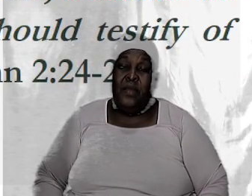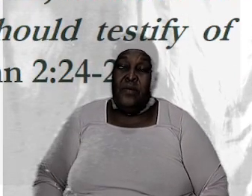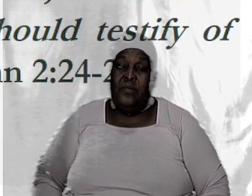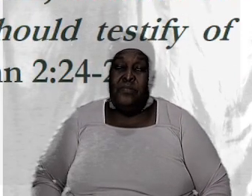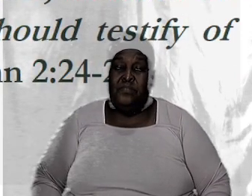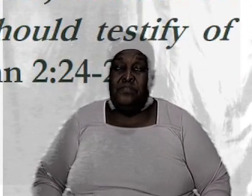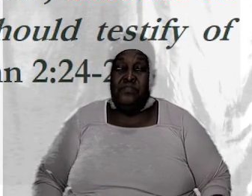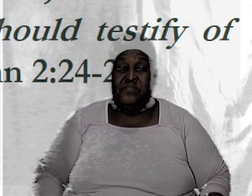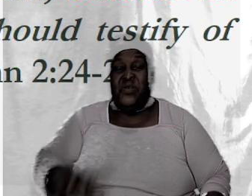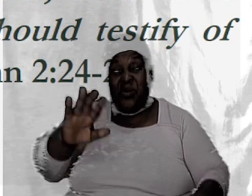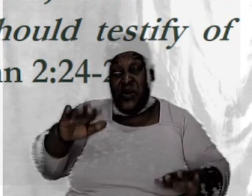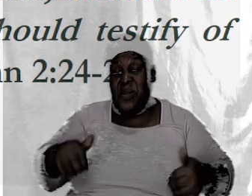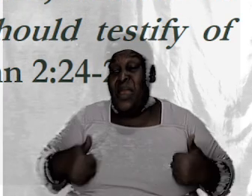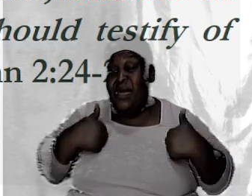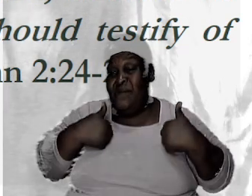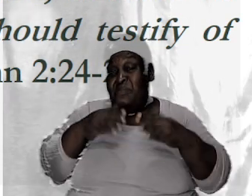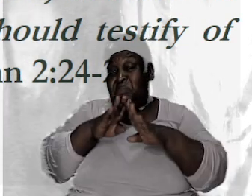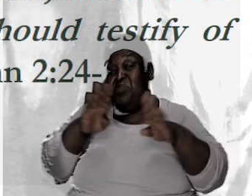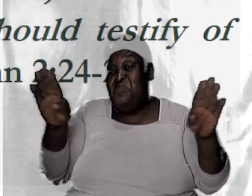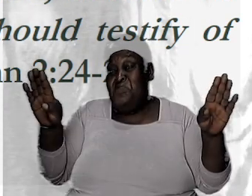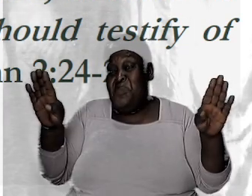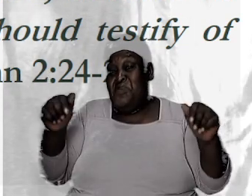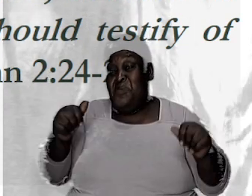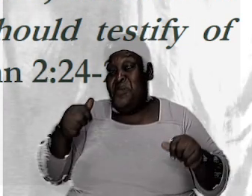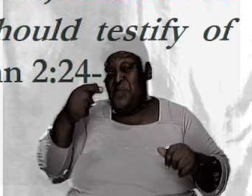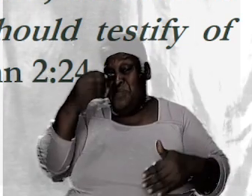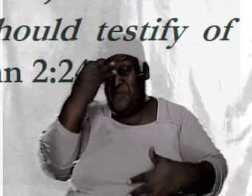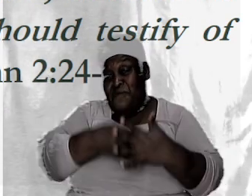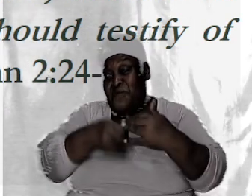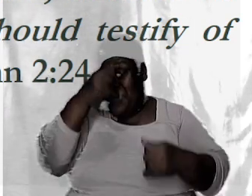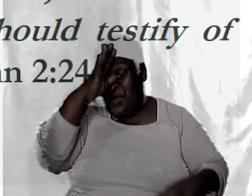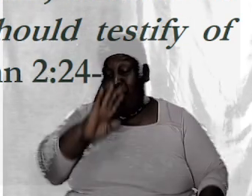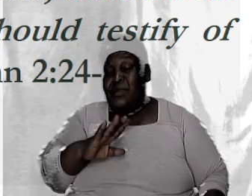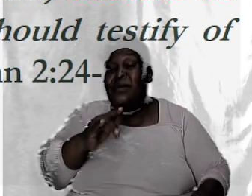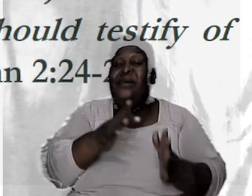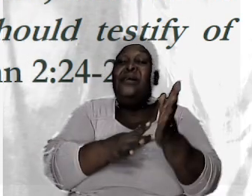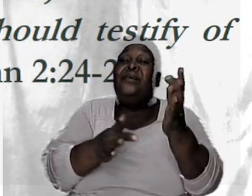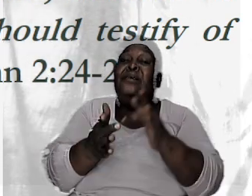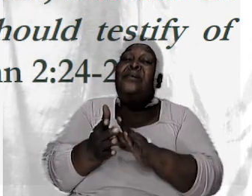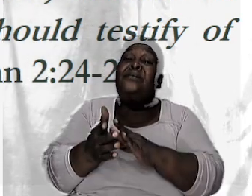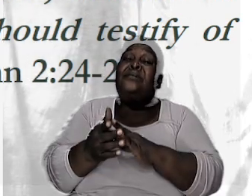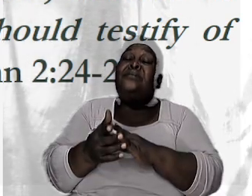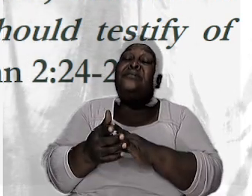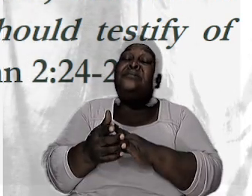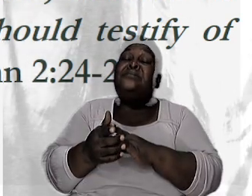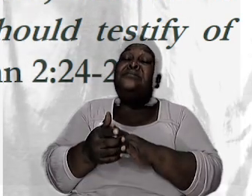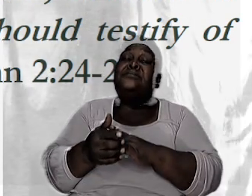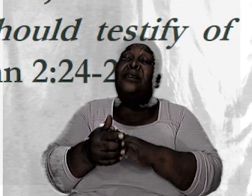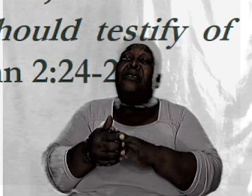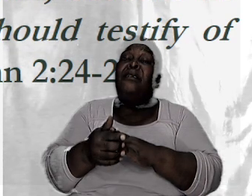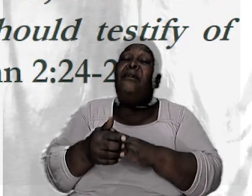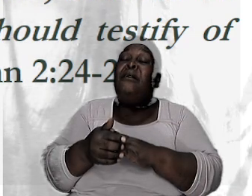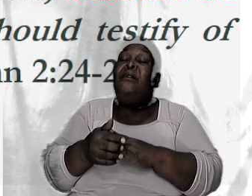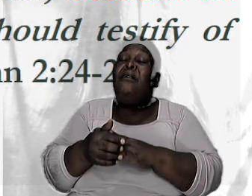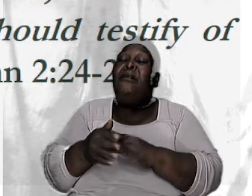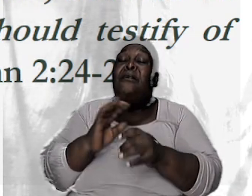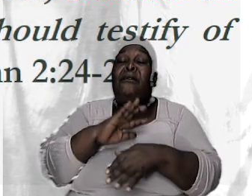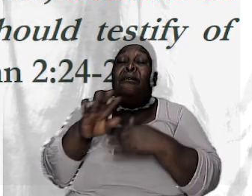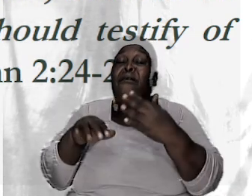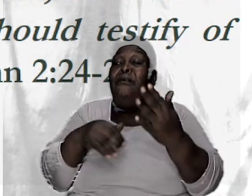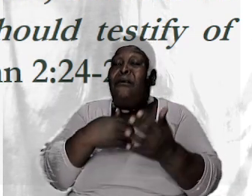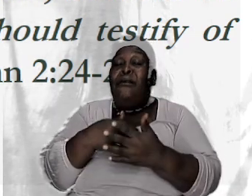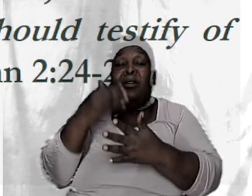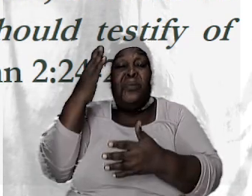So, how did Jesus know all these things? Because truth told, Jesus is the omniscient being. He knows all things and he